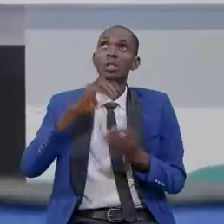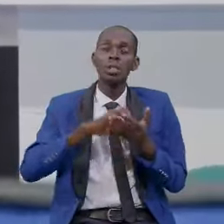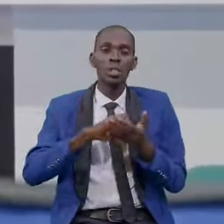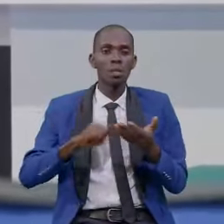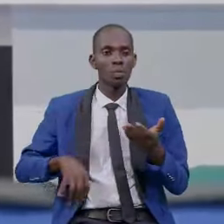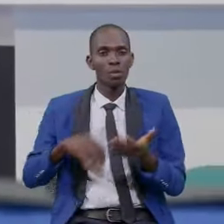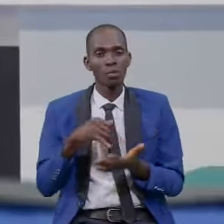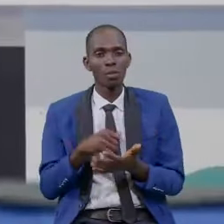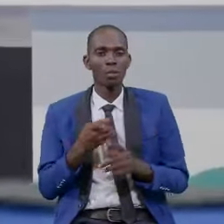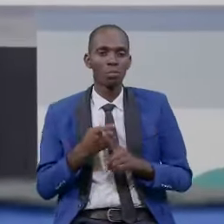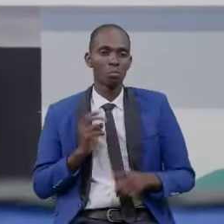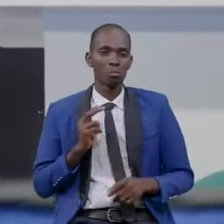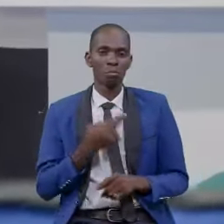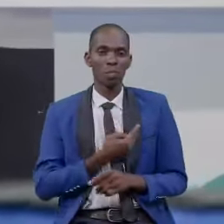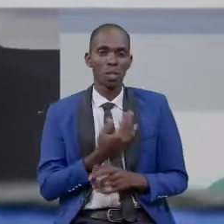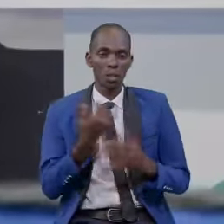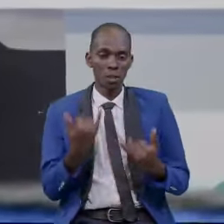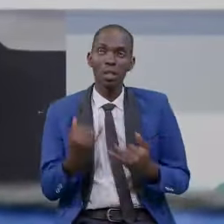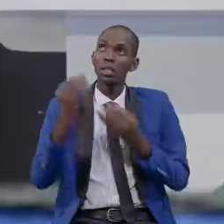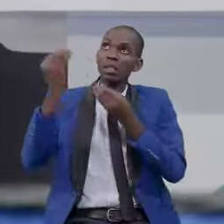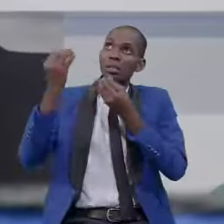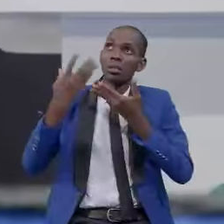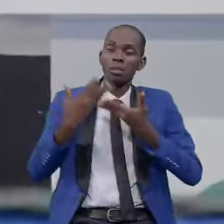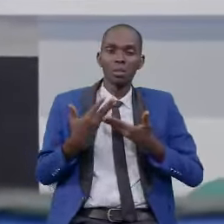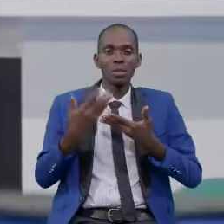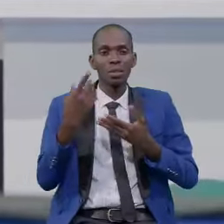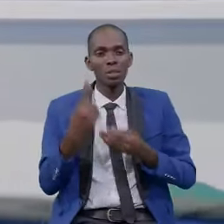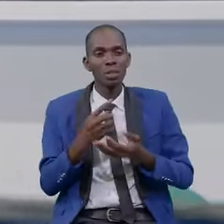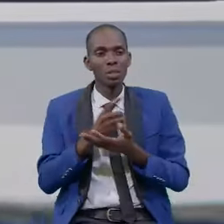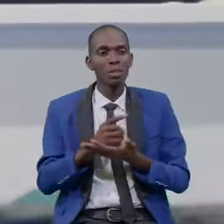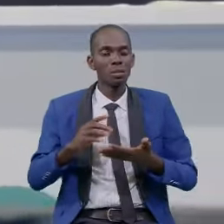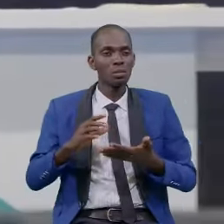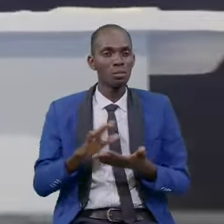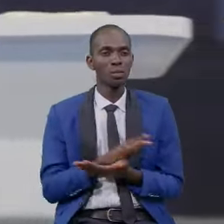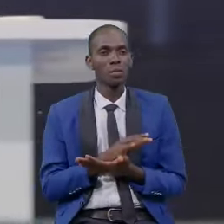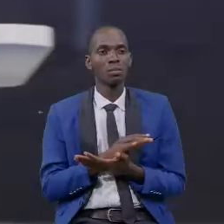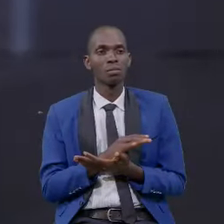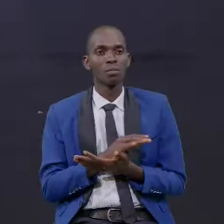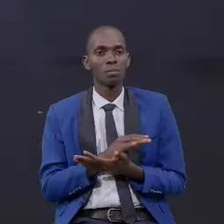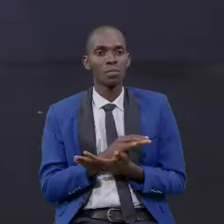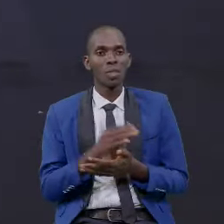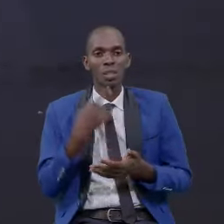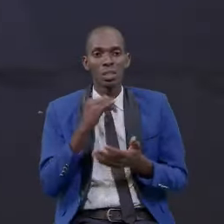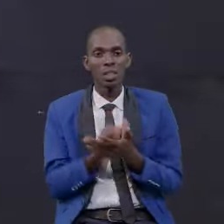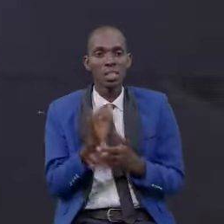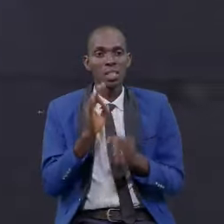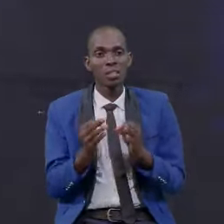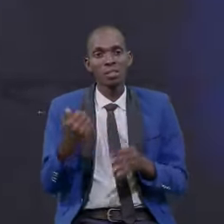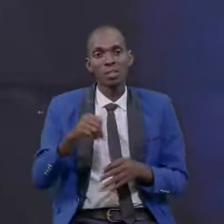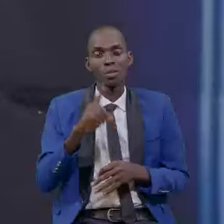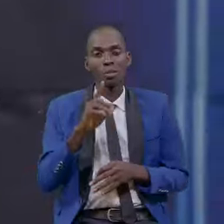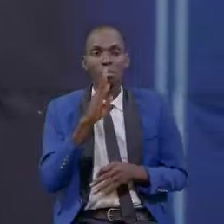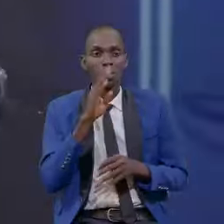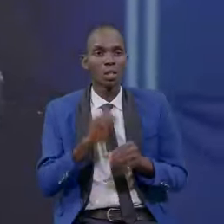us, and he gives us now the divine nature. If any man be in Christ, he is